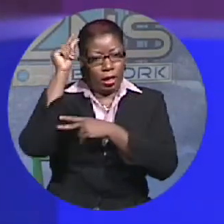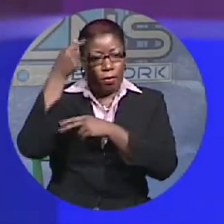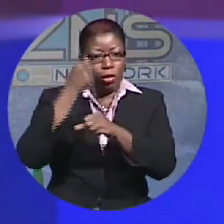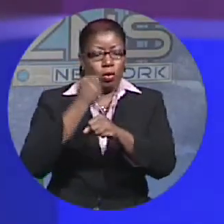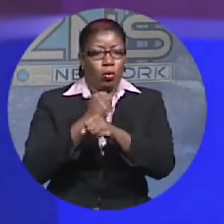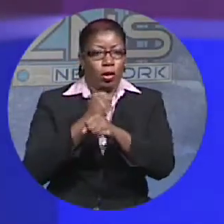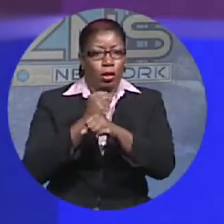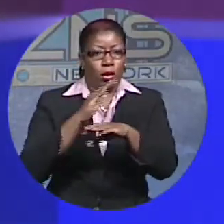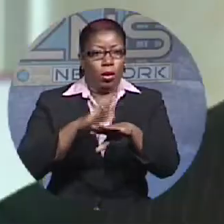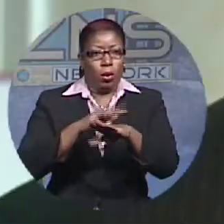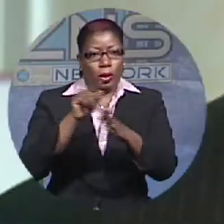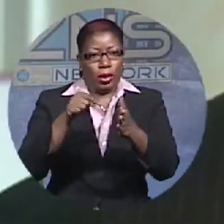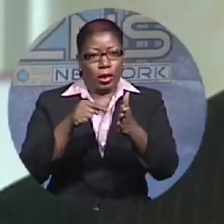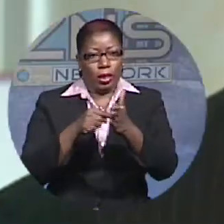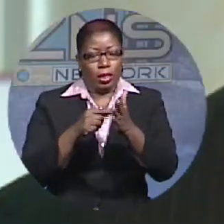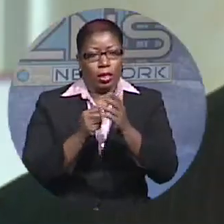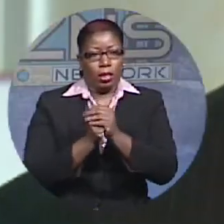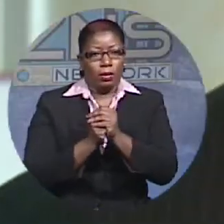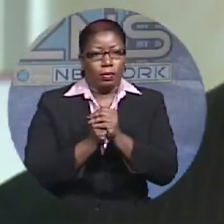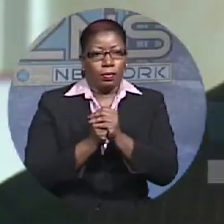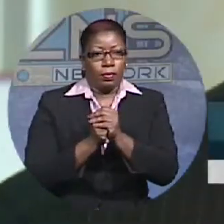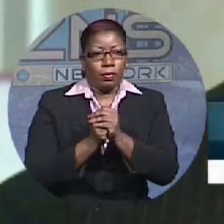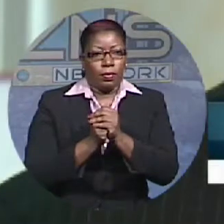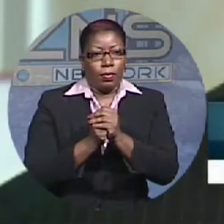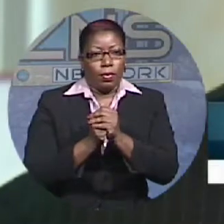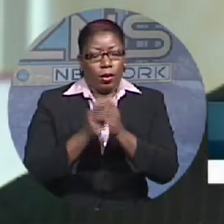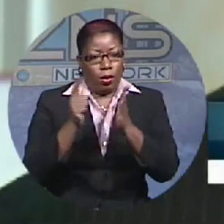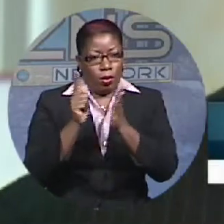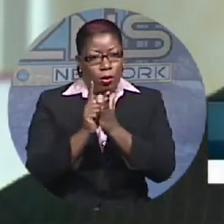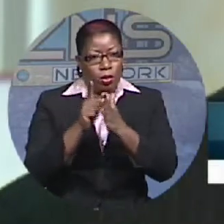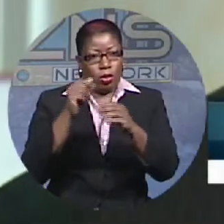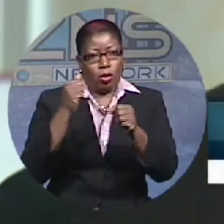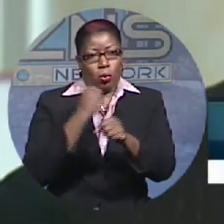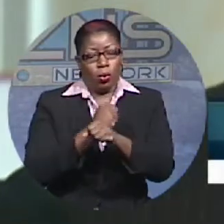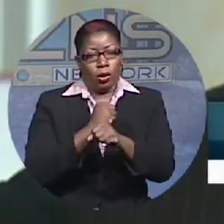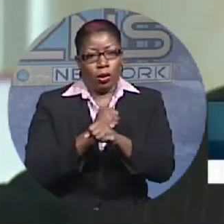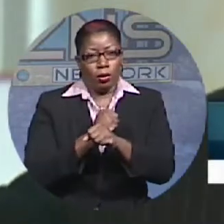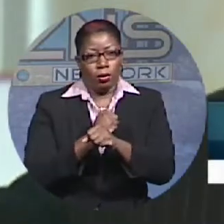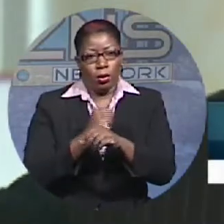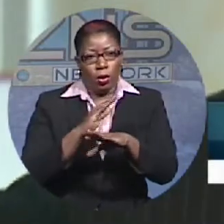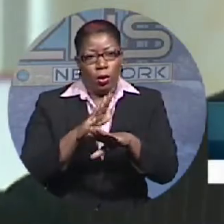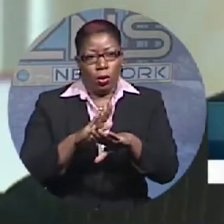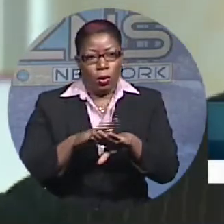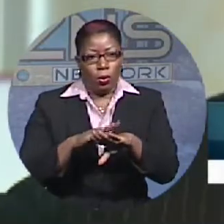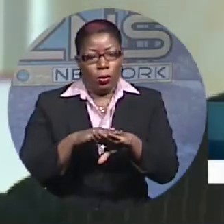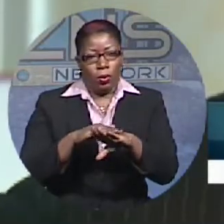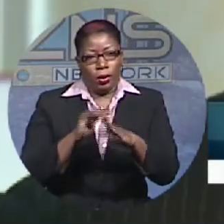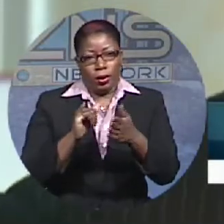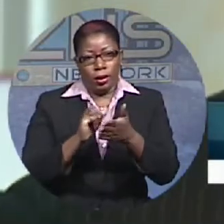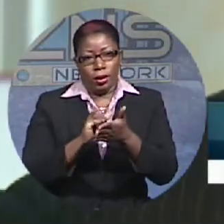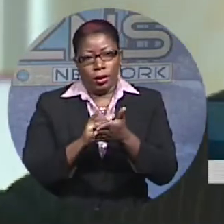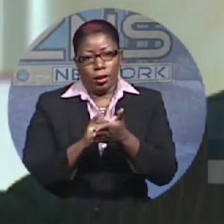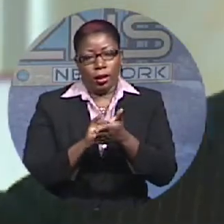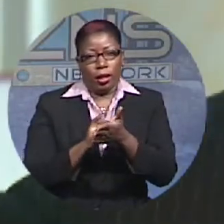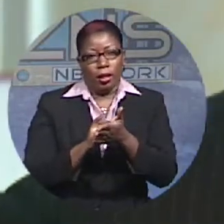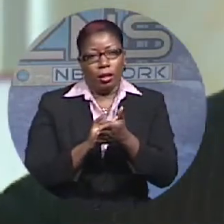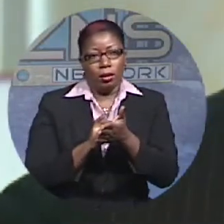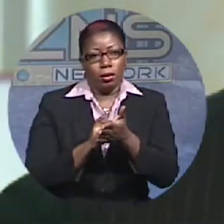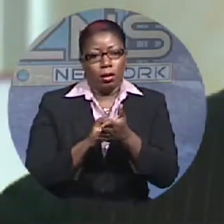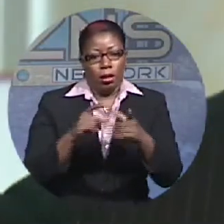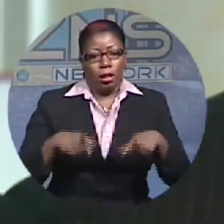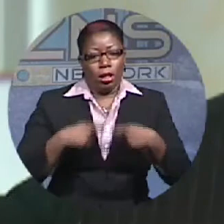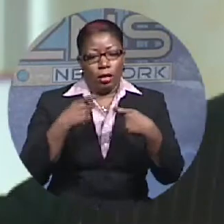toward. The Attorney General's office is working on that matter. They have given me